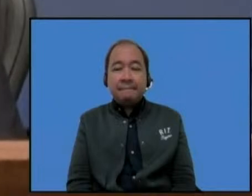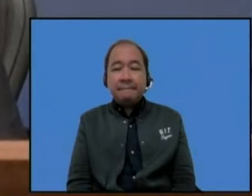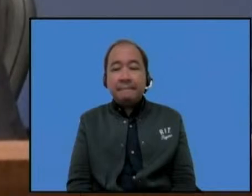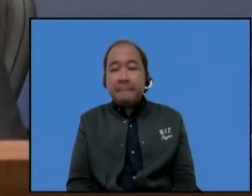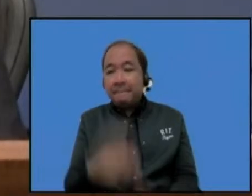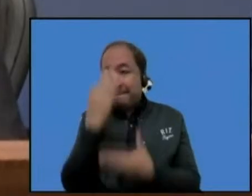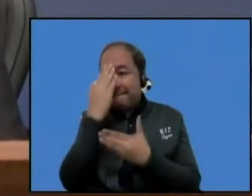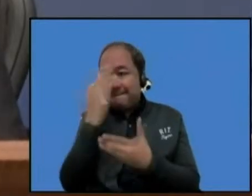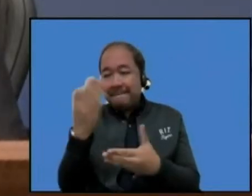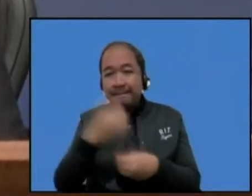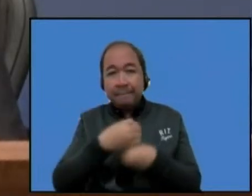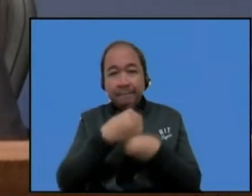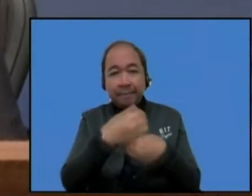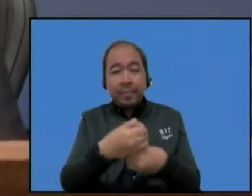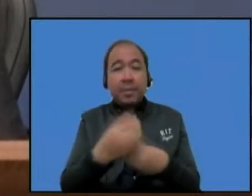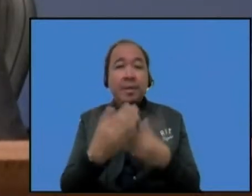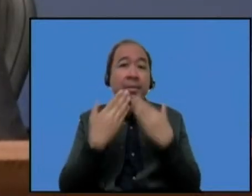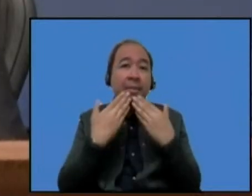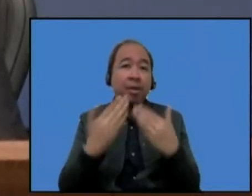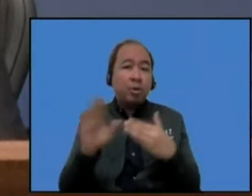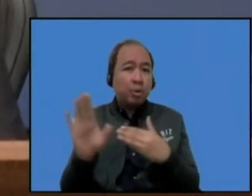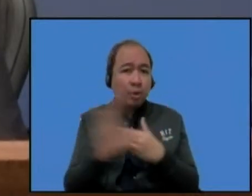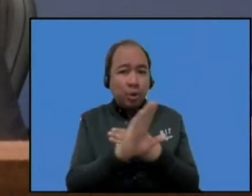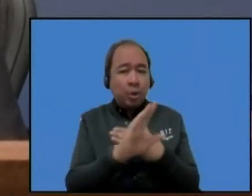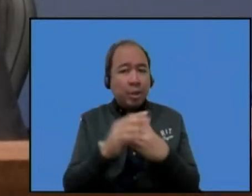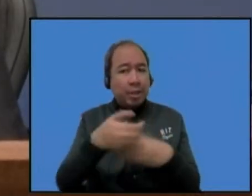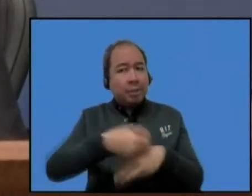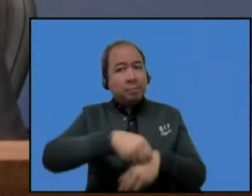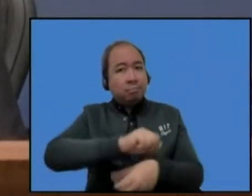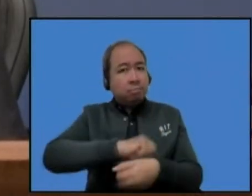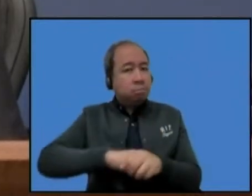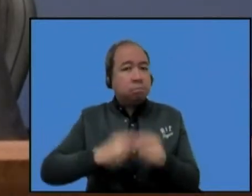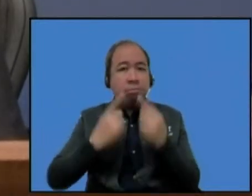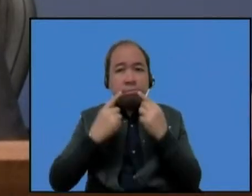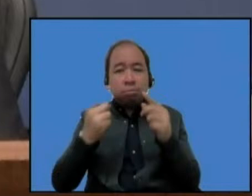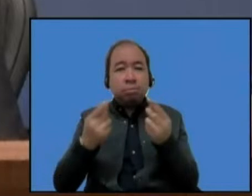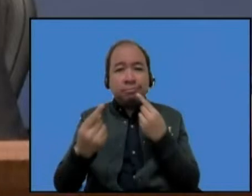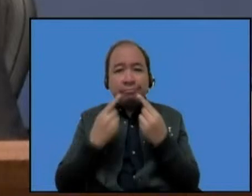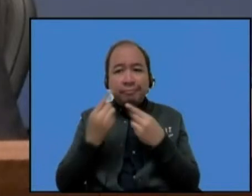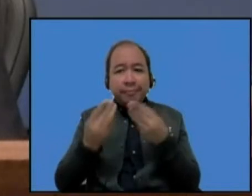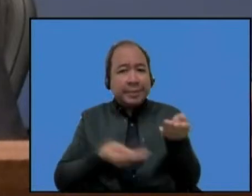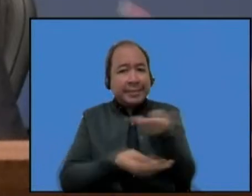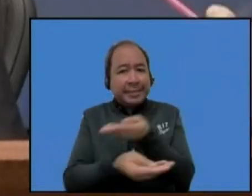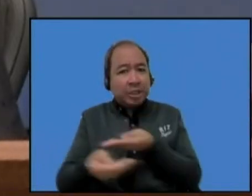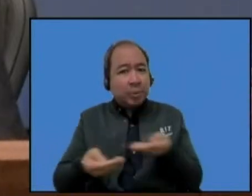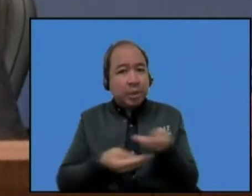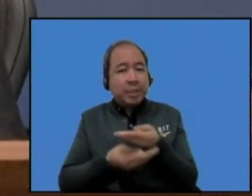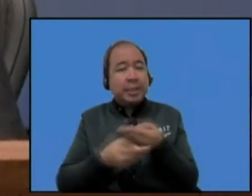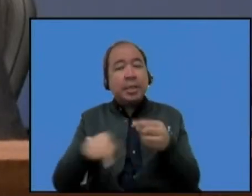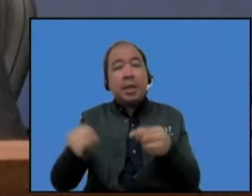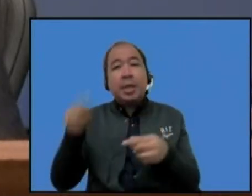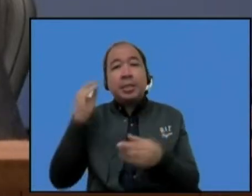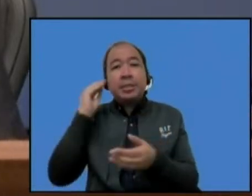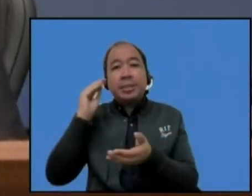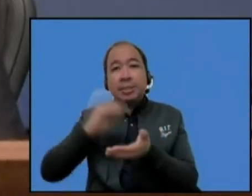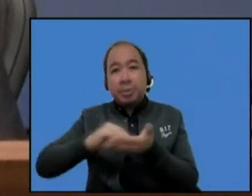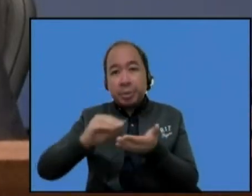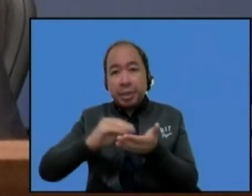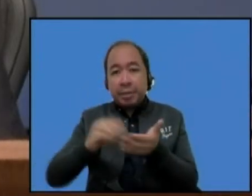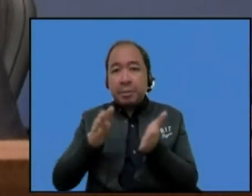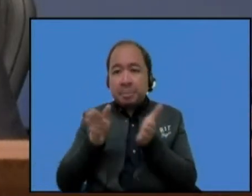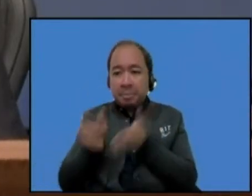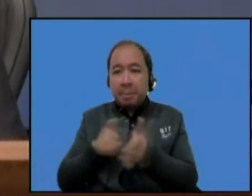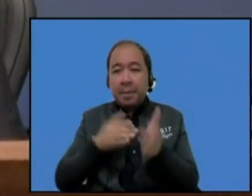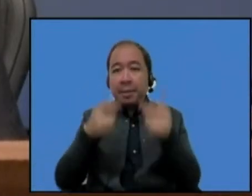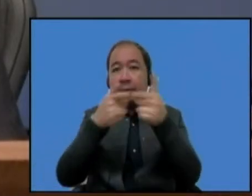Distinguished delegates, thank you for such productive deliberation. The Secretariat will prepare a report of